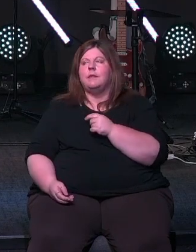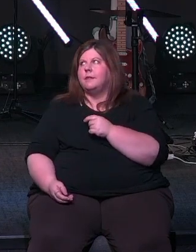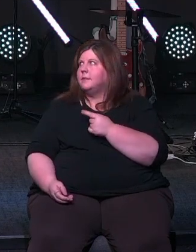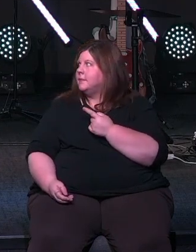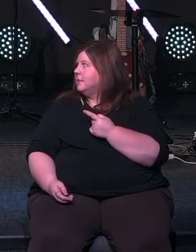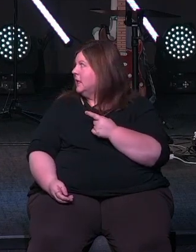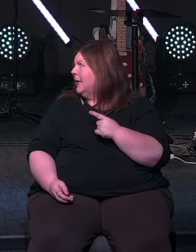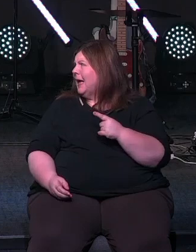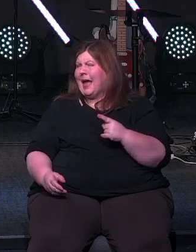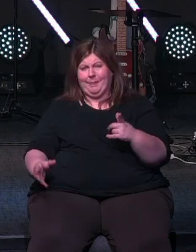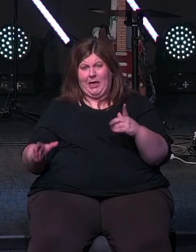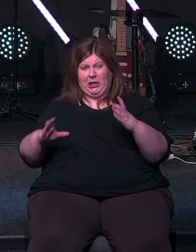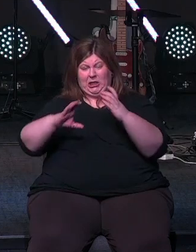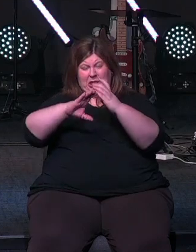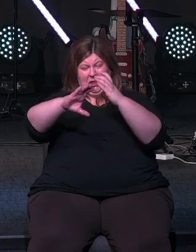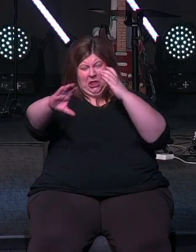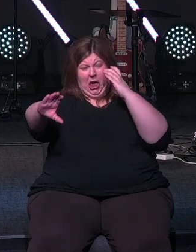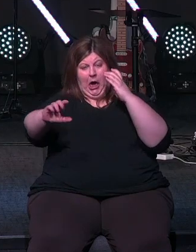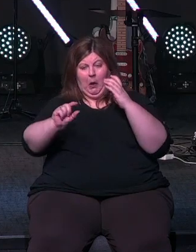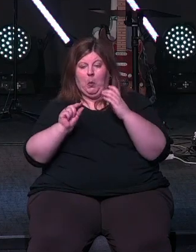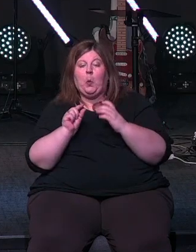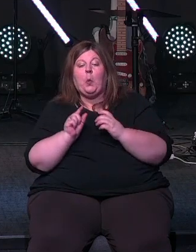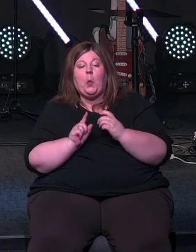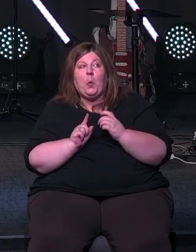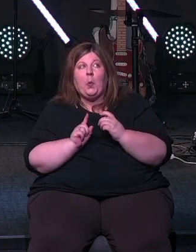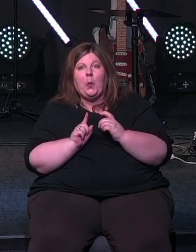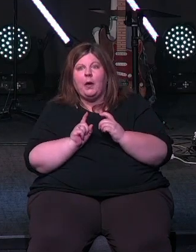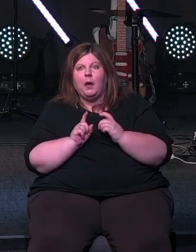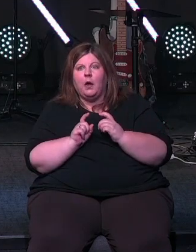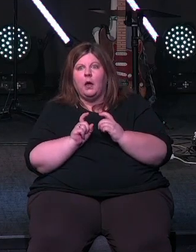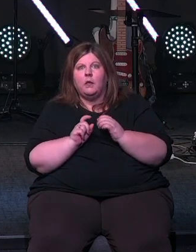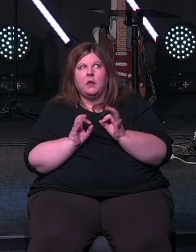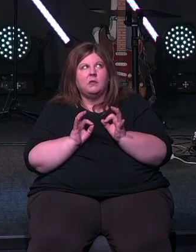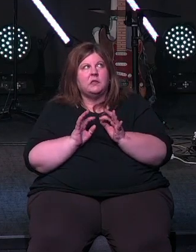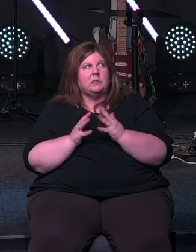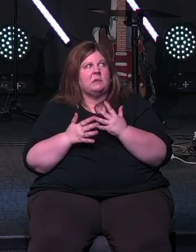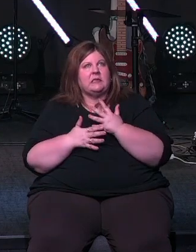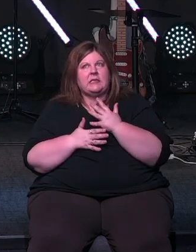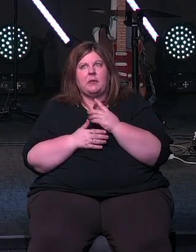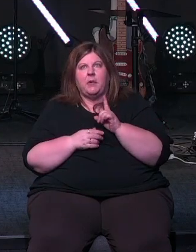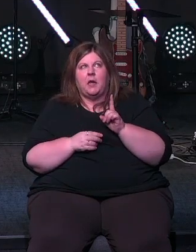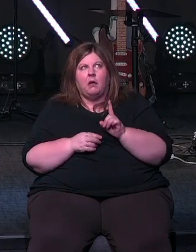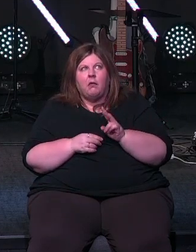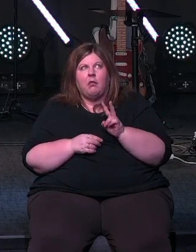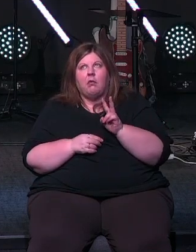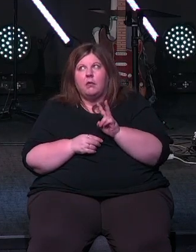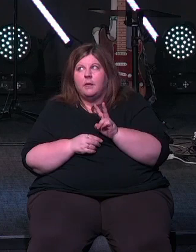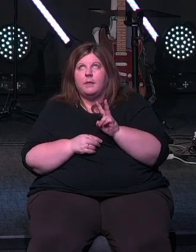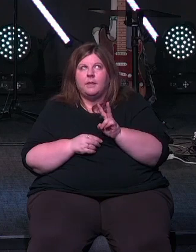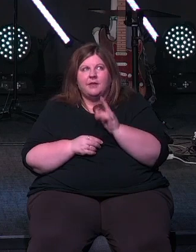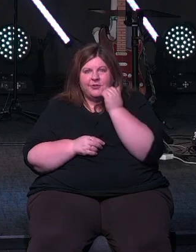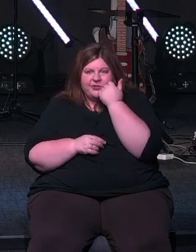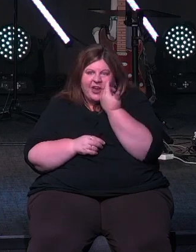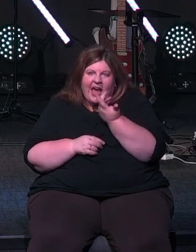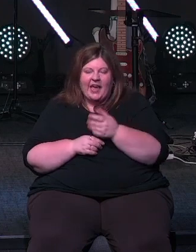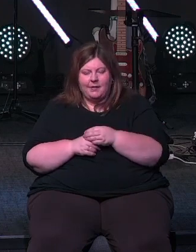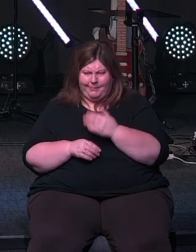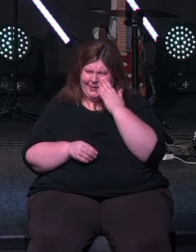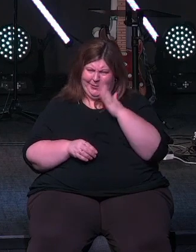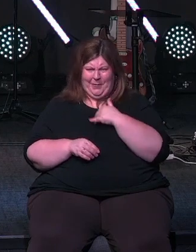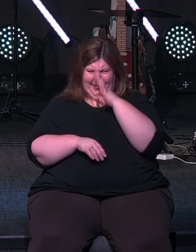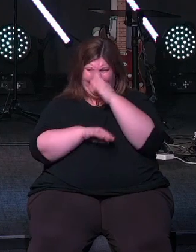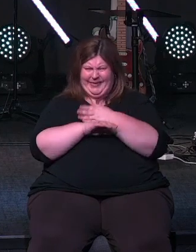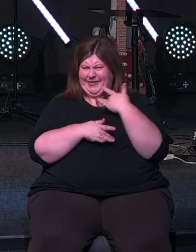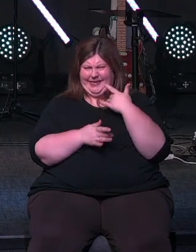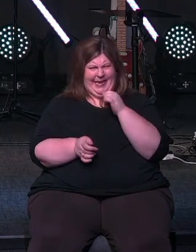the size difference here. They walked in. They were so timid. Shy. I mean, if you know my boys, they're not